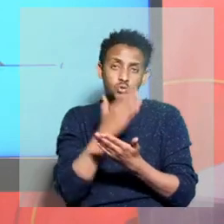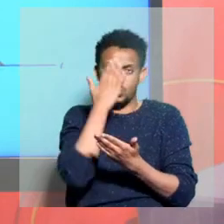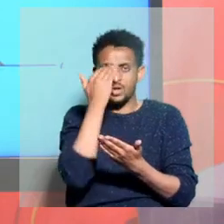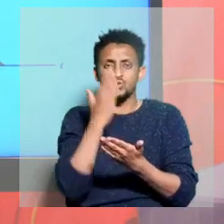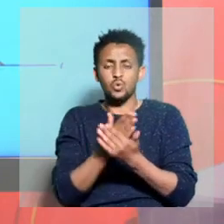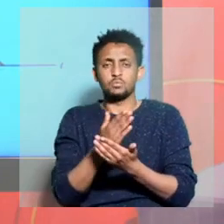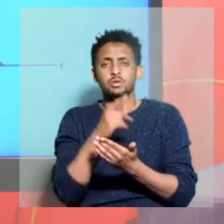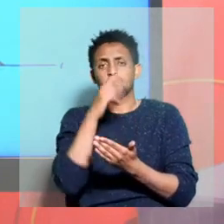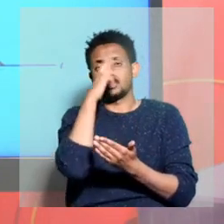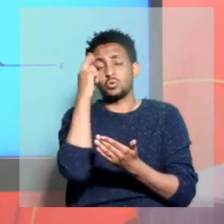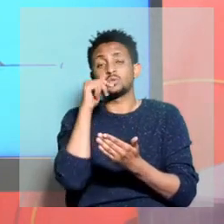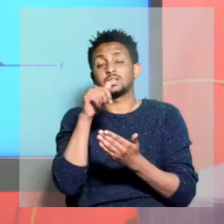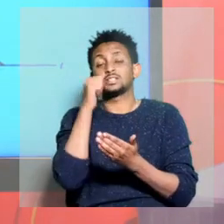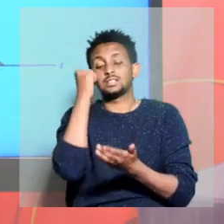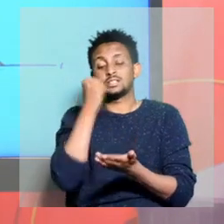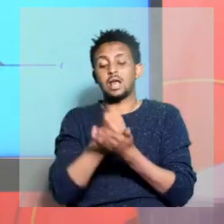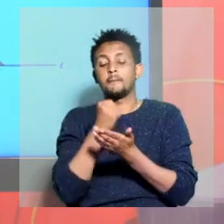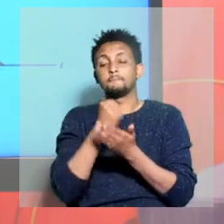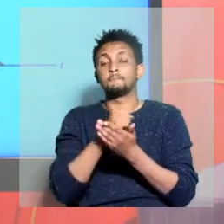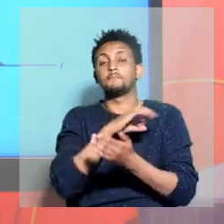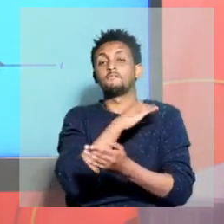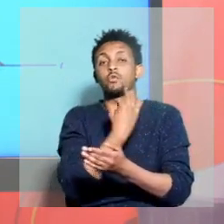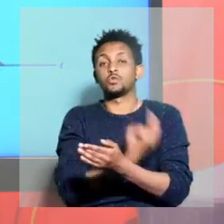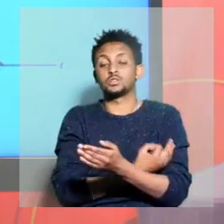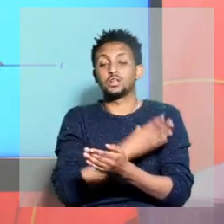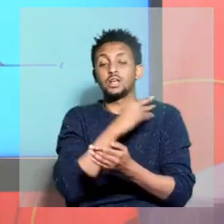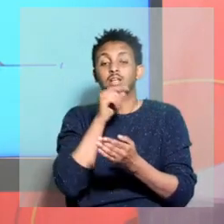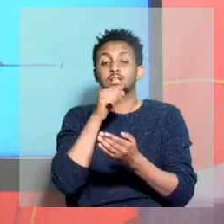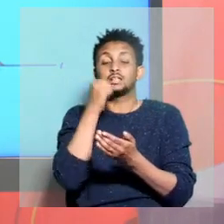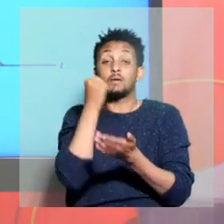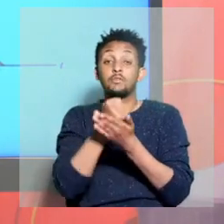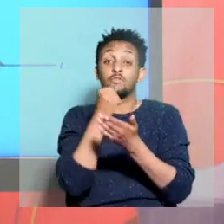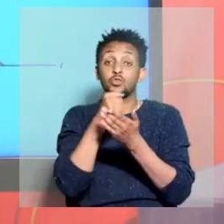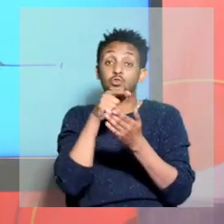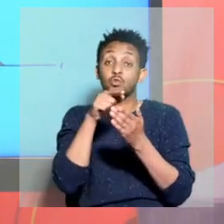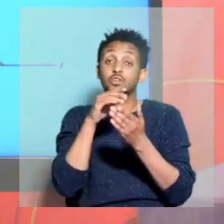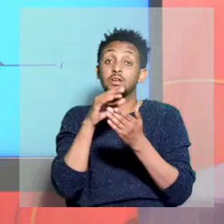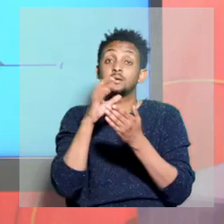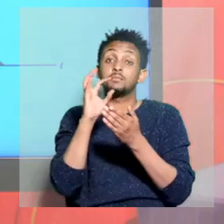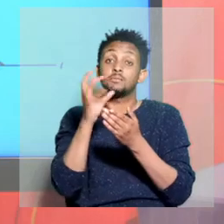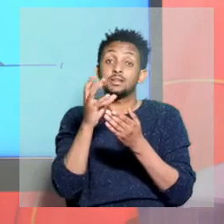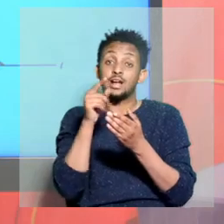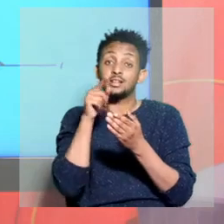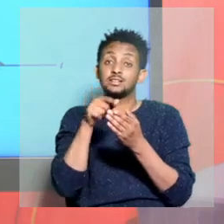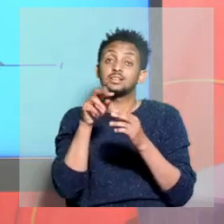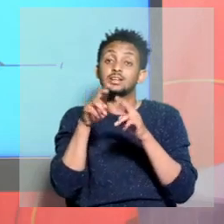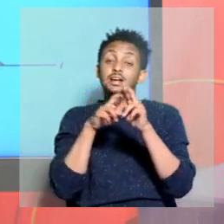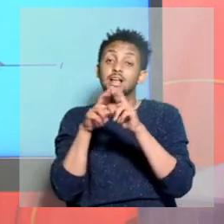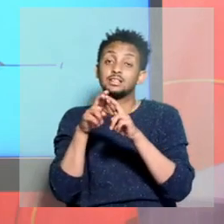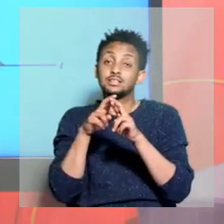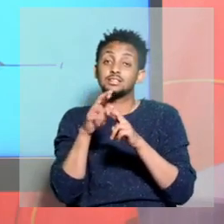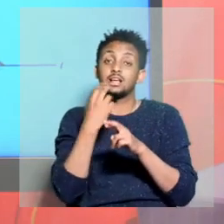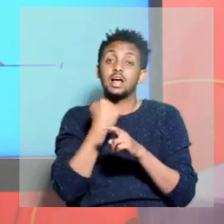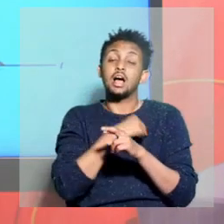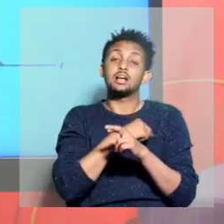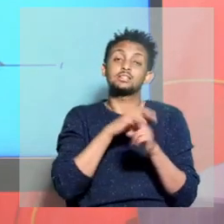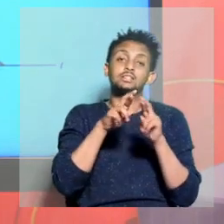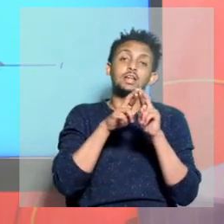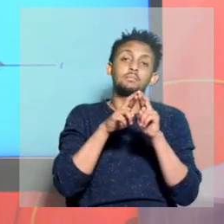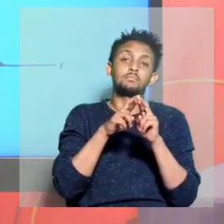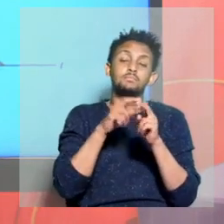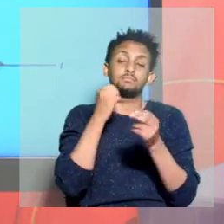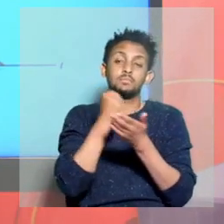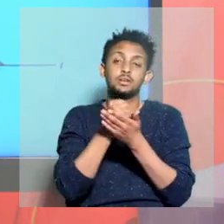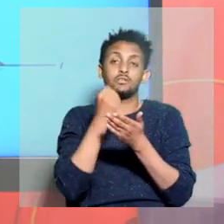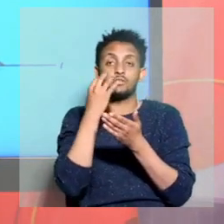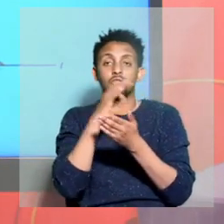stops? Because there is a damping force. And the damping force of the medium is related as the damping force